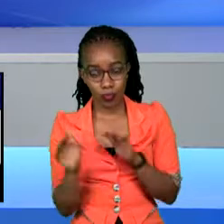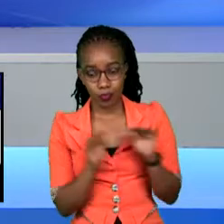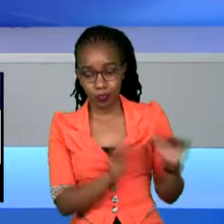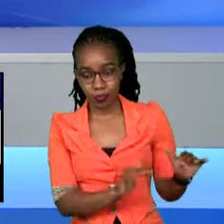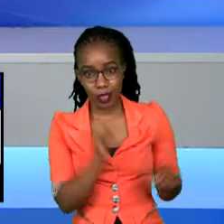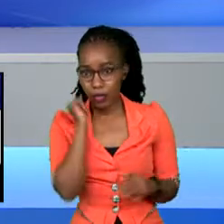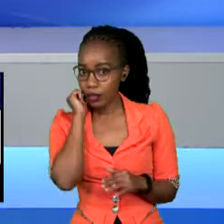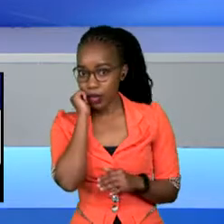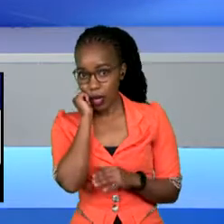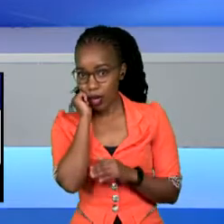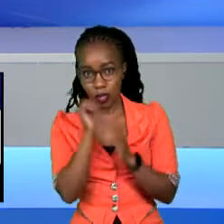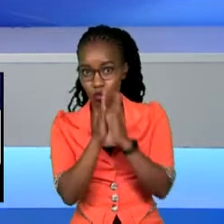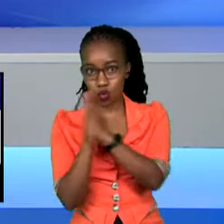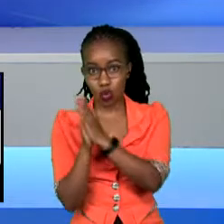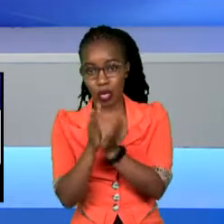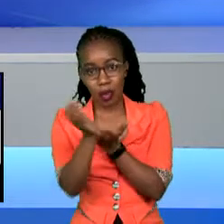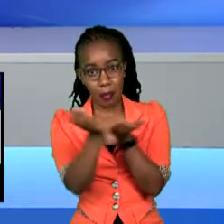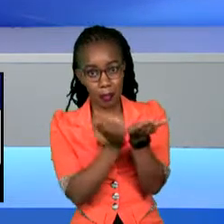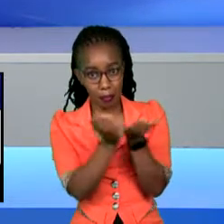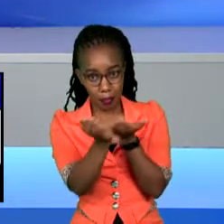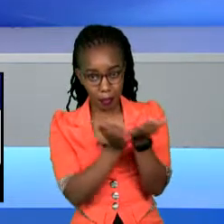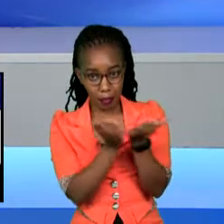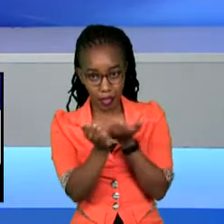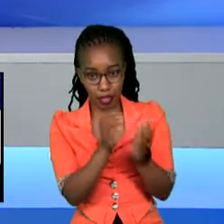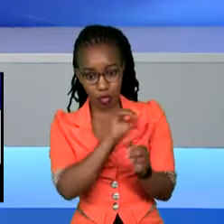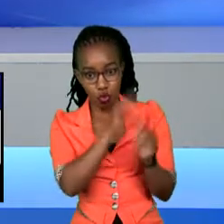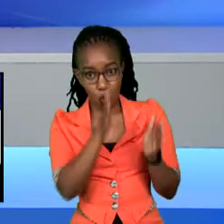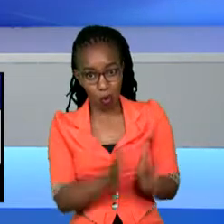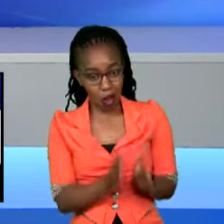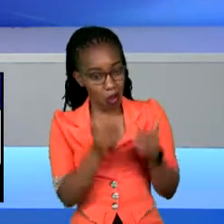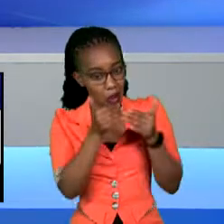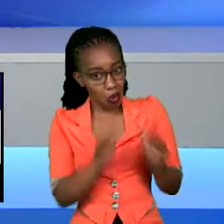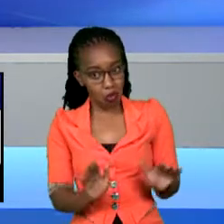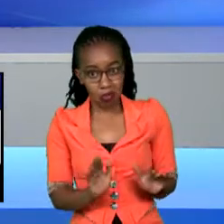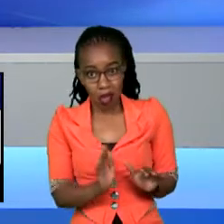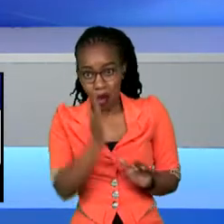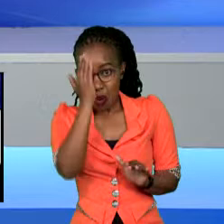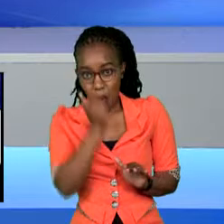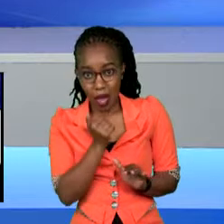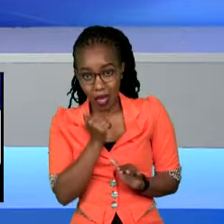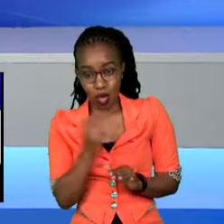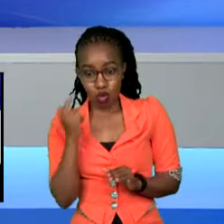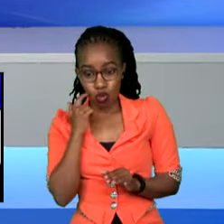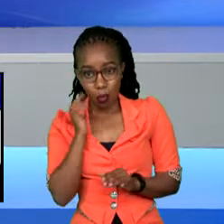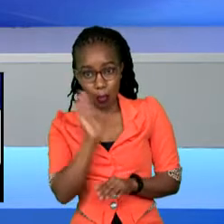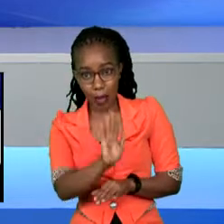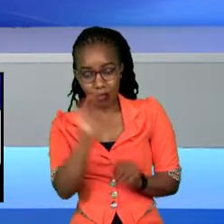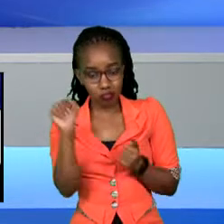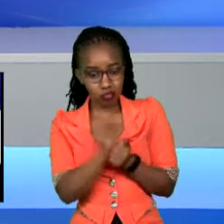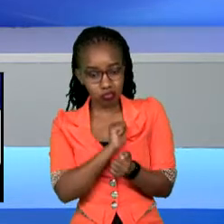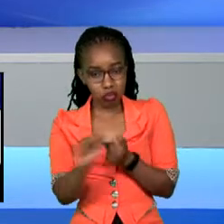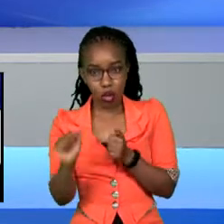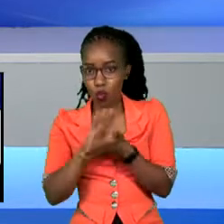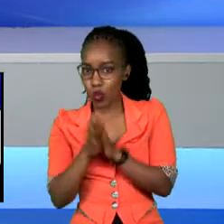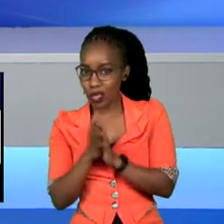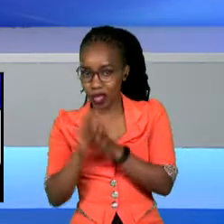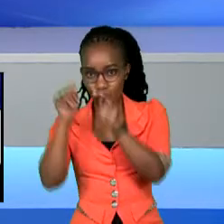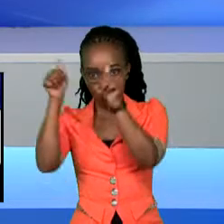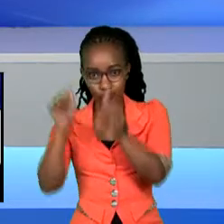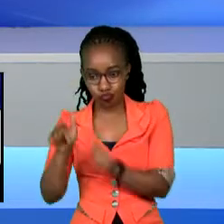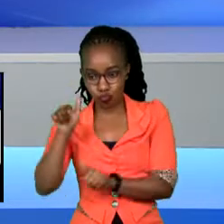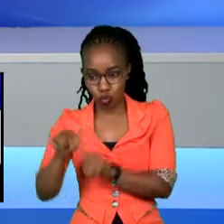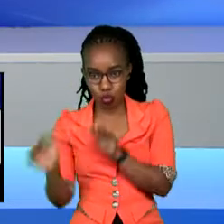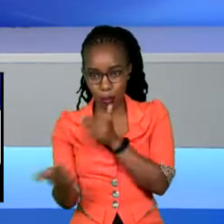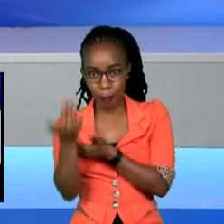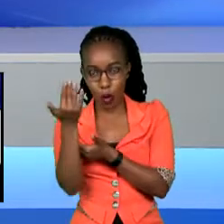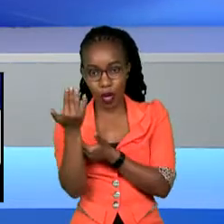To a sad story, a number of businesses owners are counting their losses. This is after their stalls were demolished without notice earlier this morning.